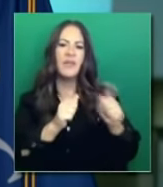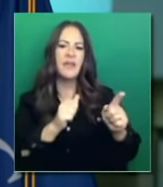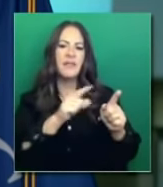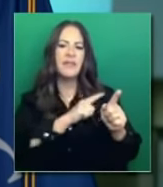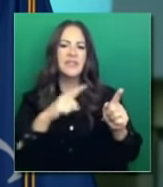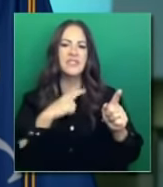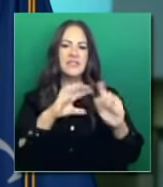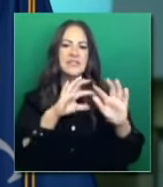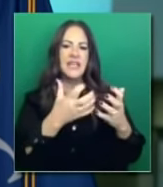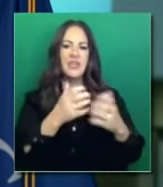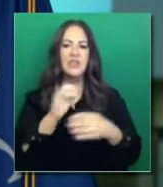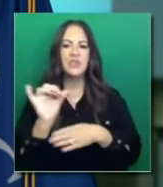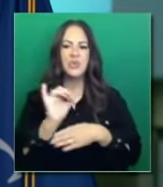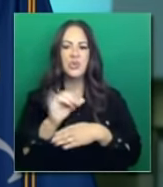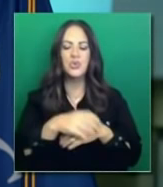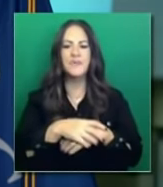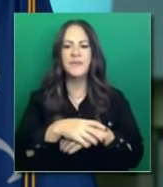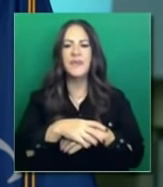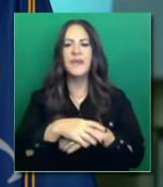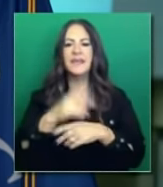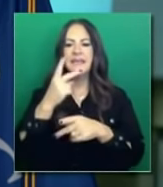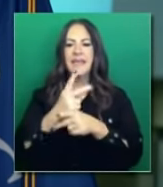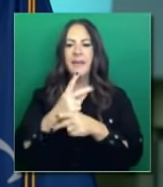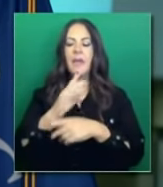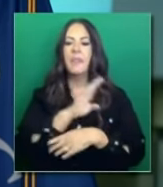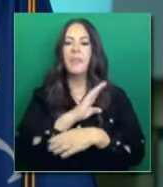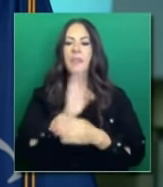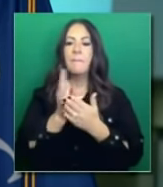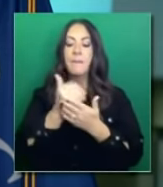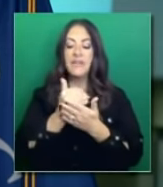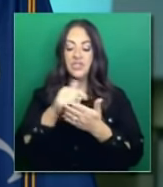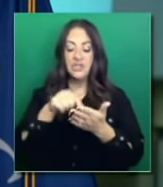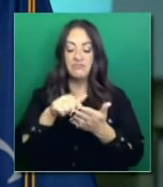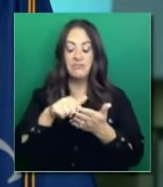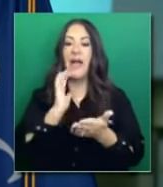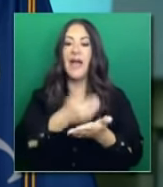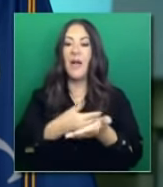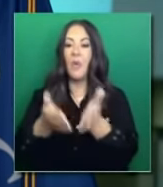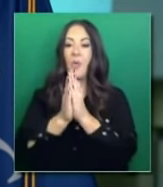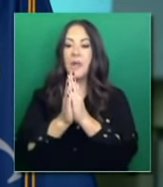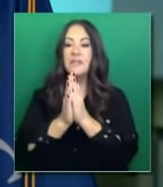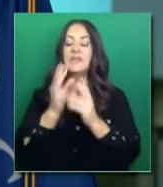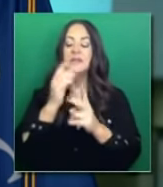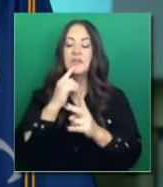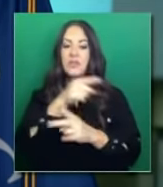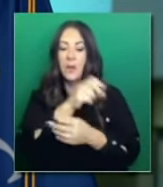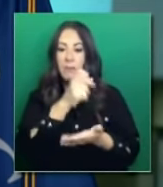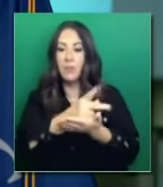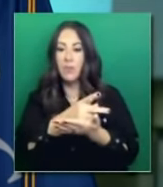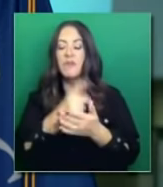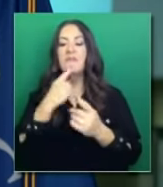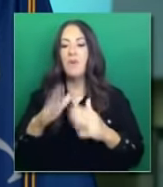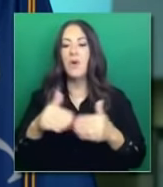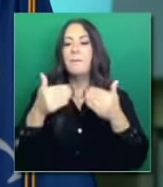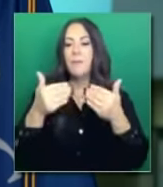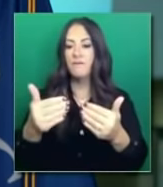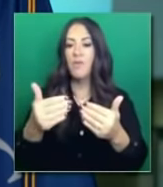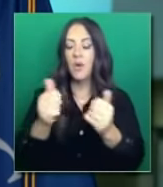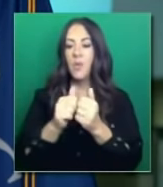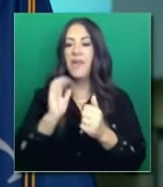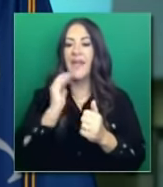action budget request forward so that we can move forward with this plan. With that in mind, I want to now bring